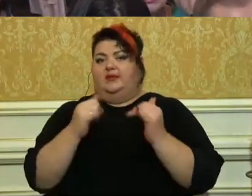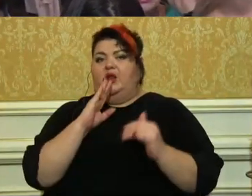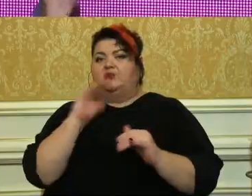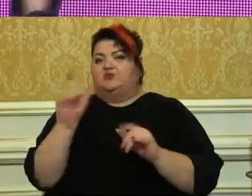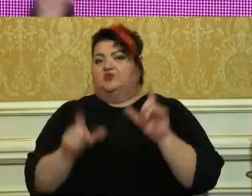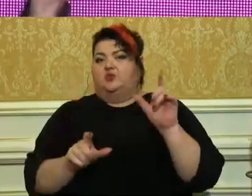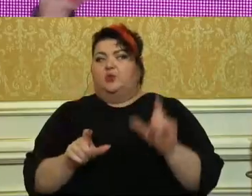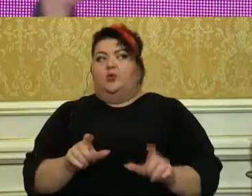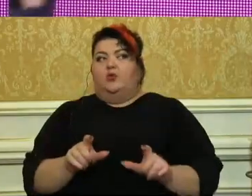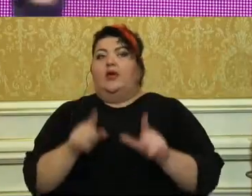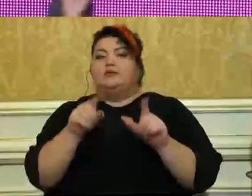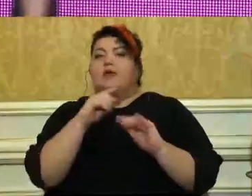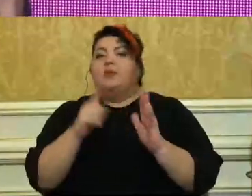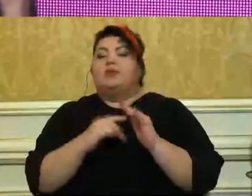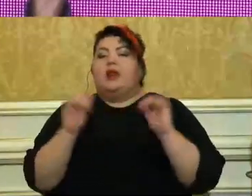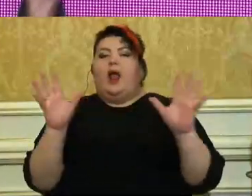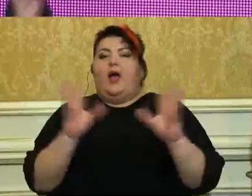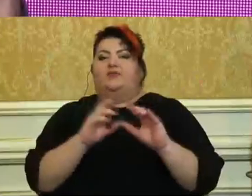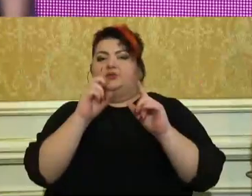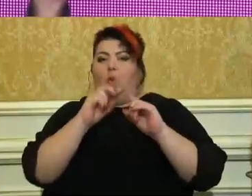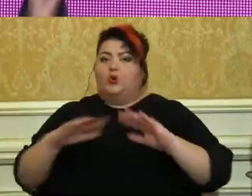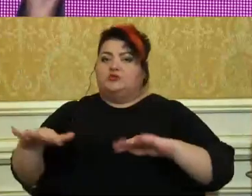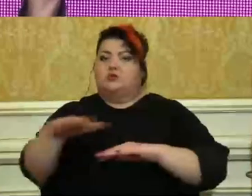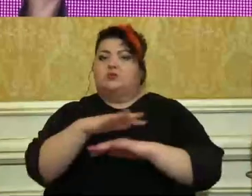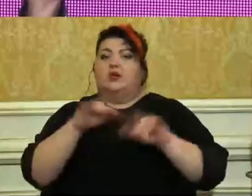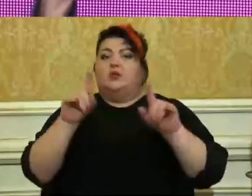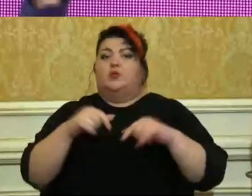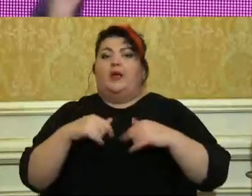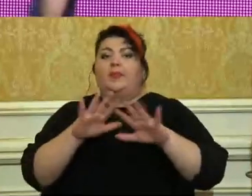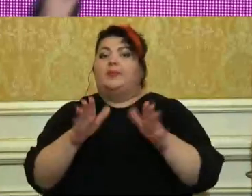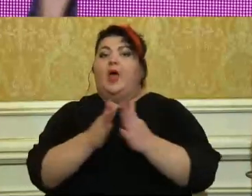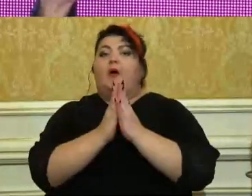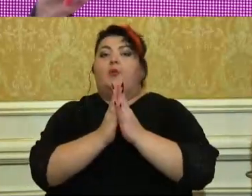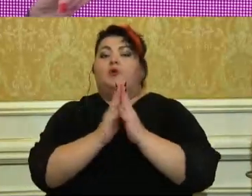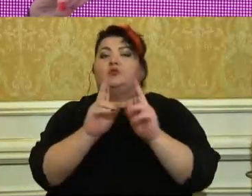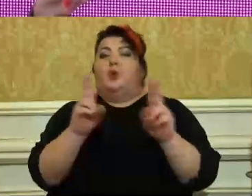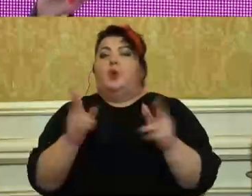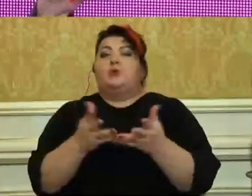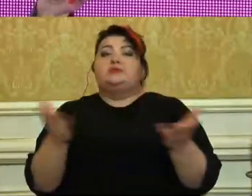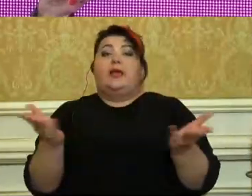whole society issue, because we're not asking anyone a favor. We have our